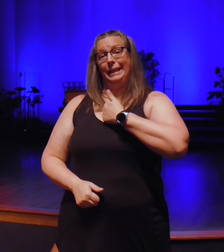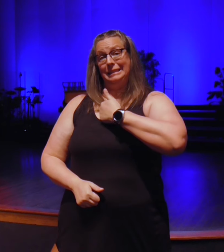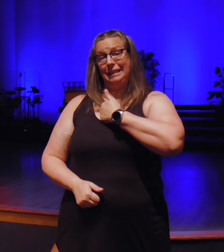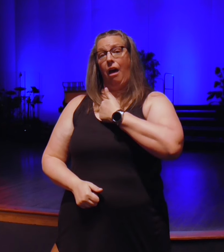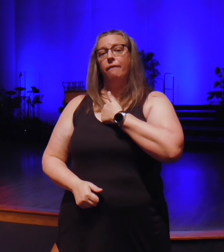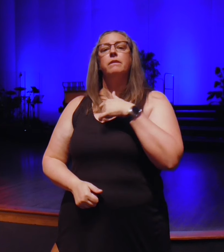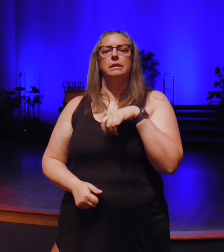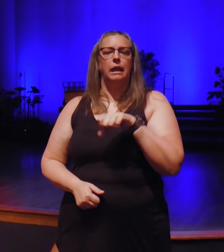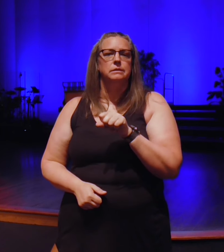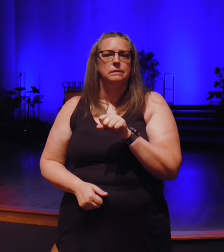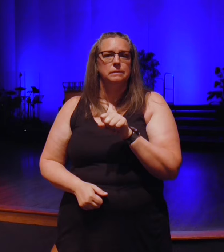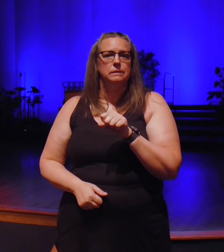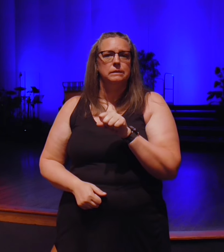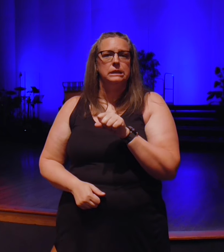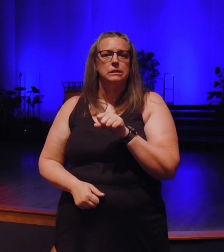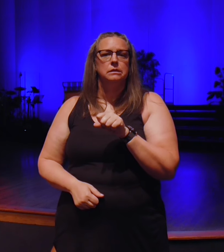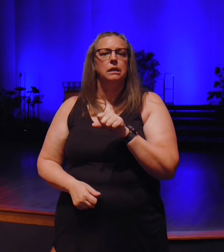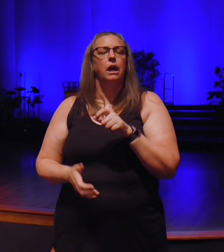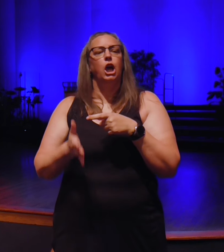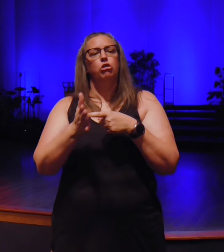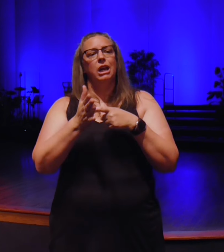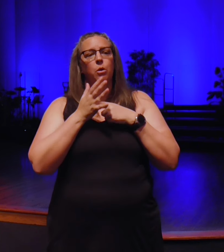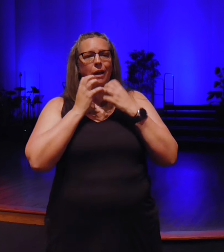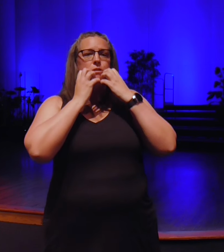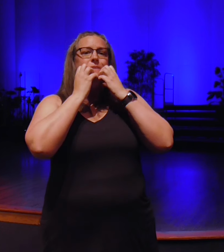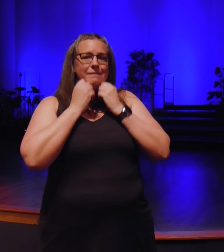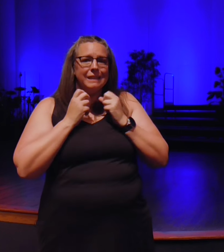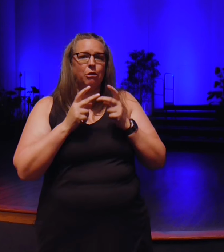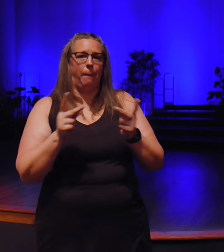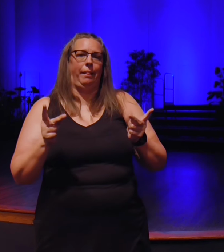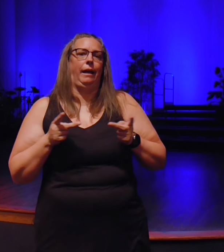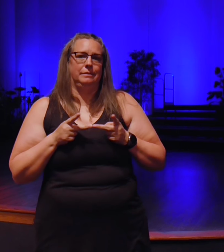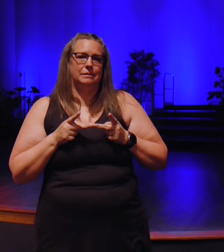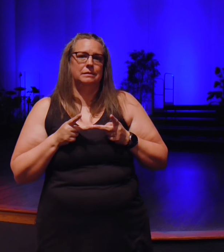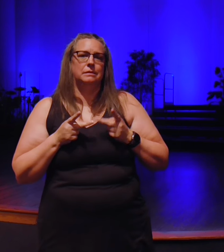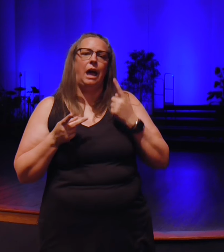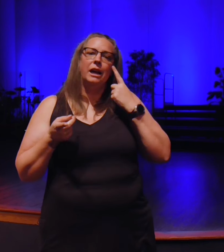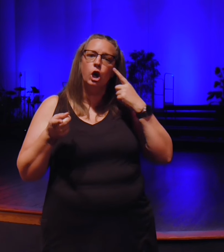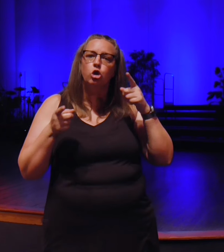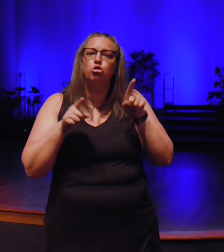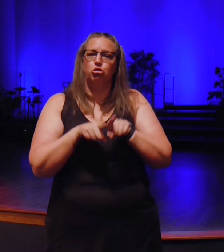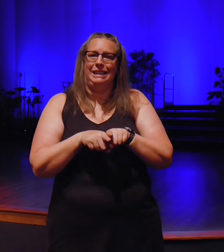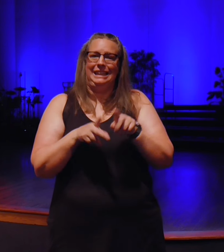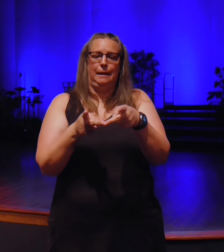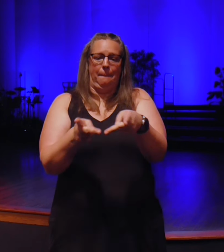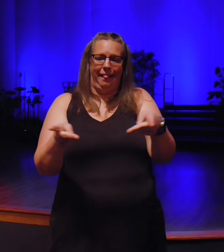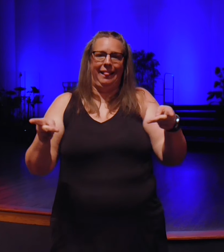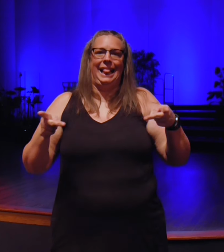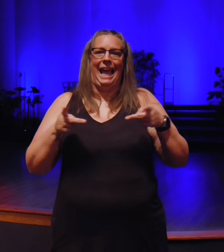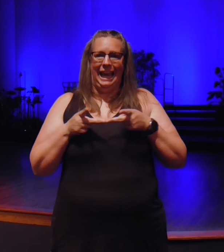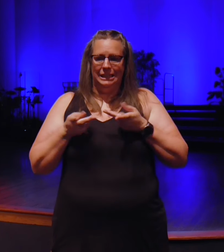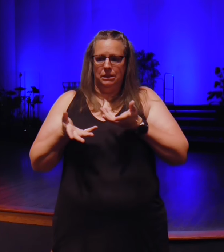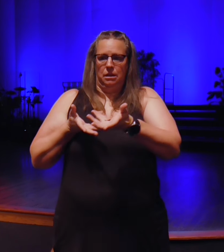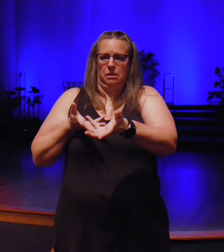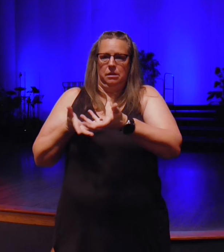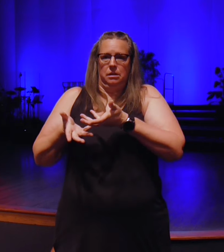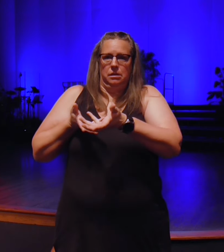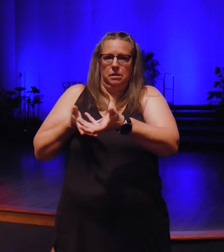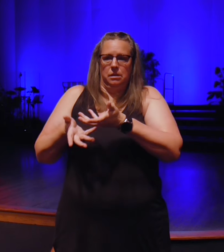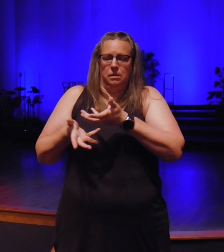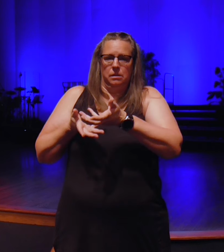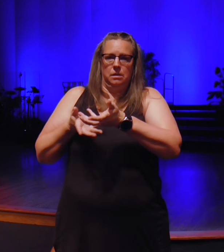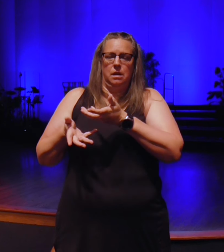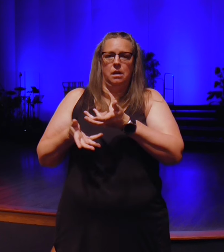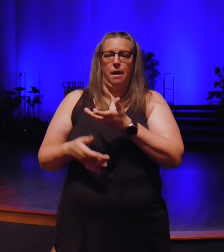Revealing yourself requires sacred space, agreed upon space. It's the room for your